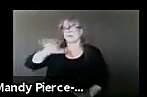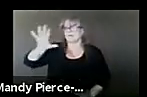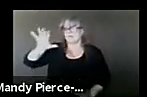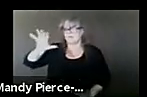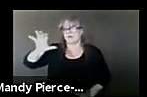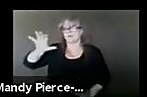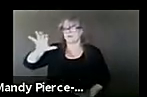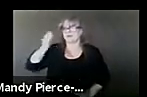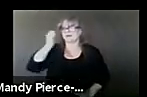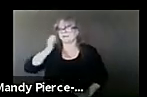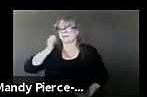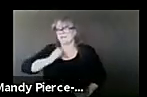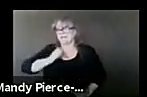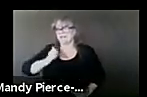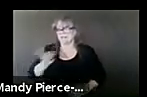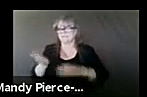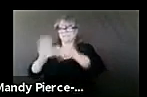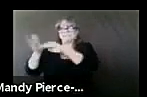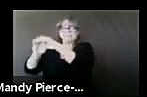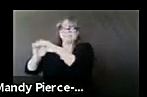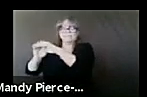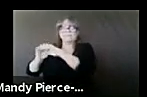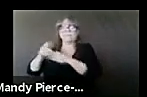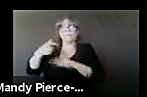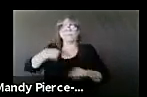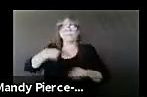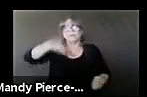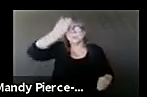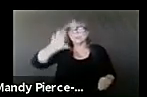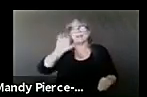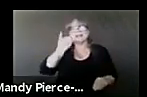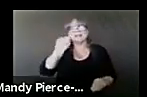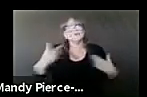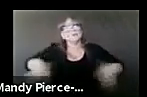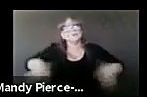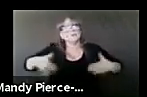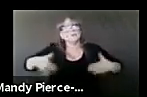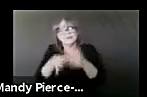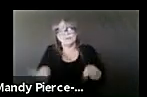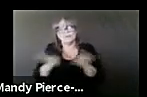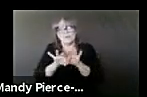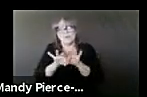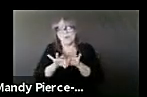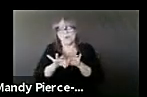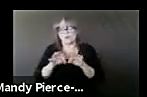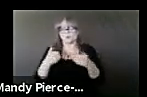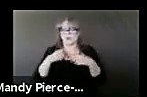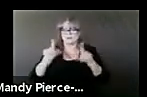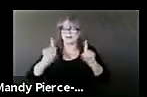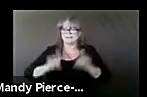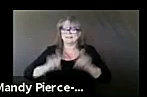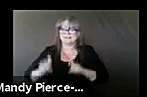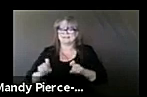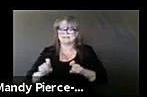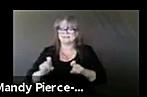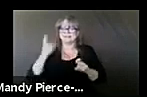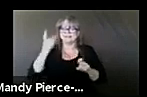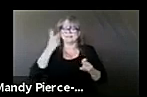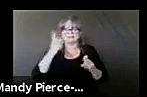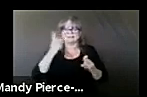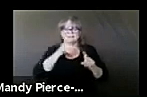of testing will be important as we get to the other side of this pandemic, and we